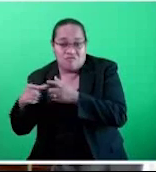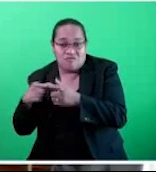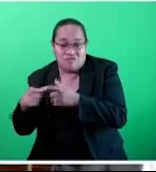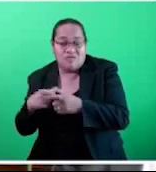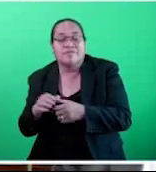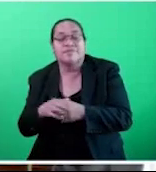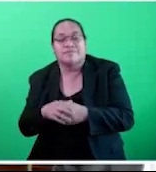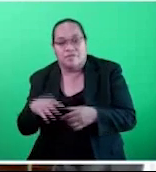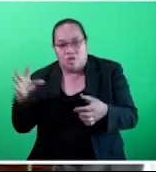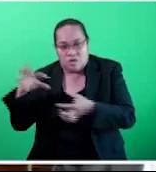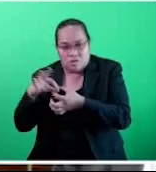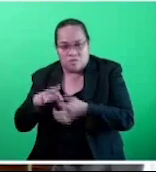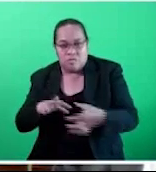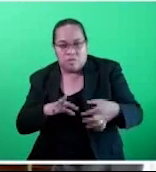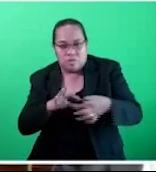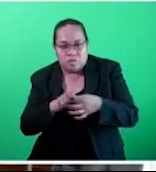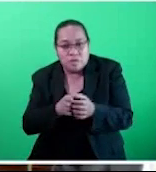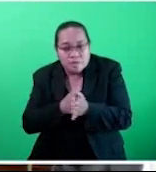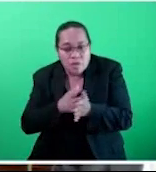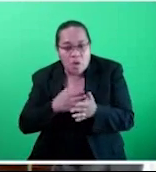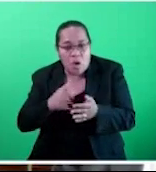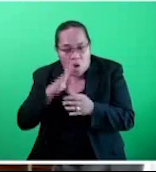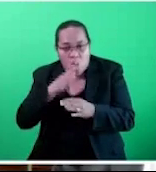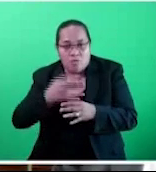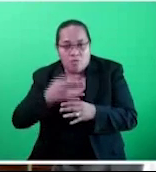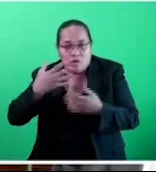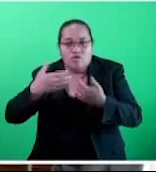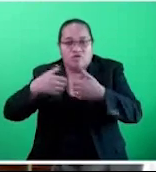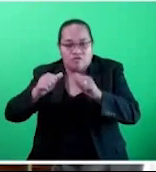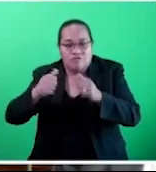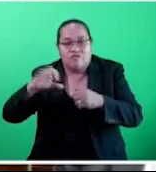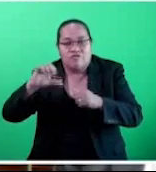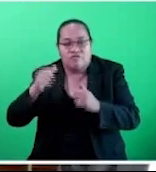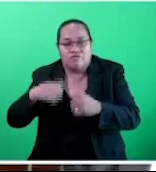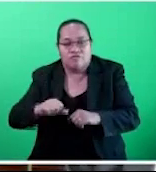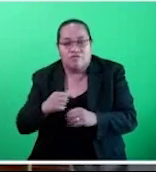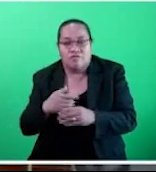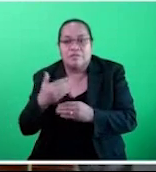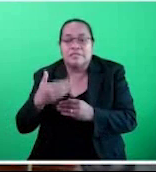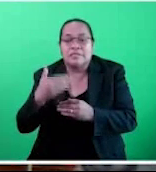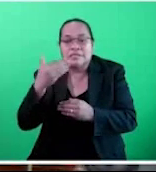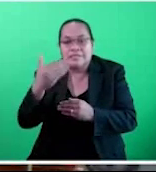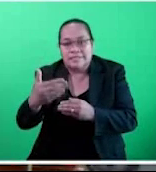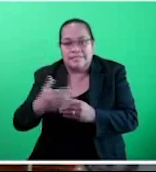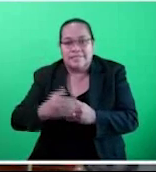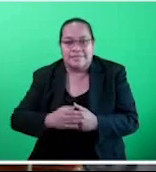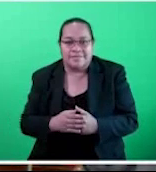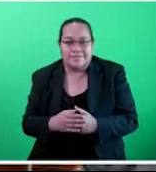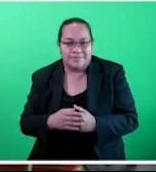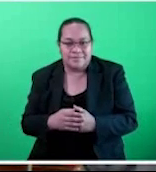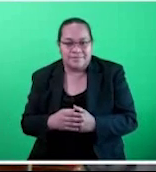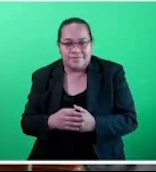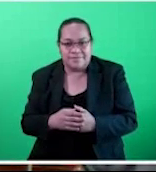CDC. We anticipate to be able to achieve this high level of testing capacity in the not too distant future.